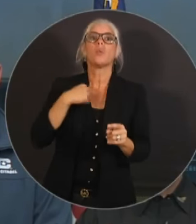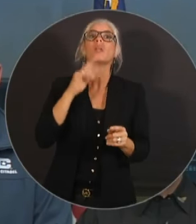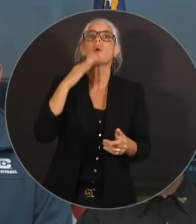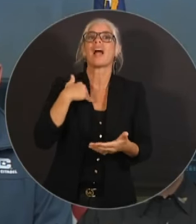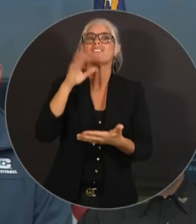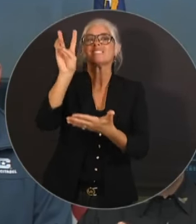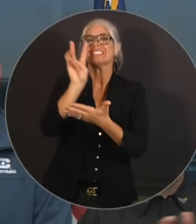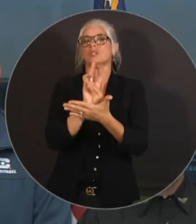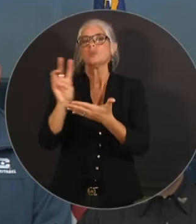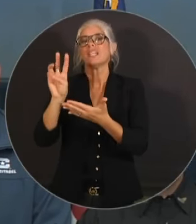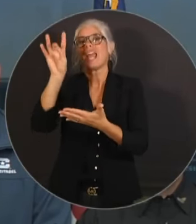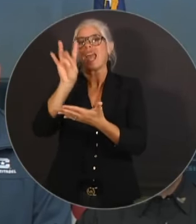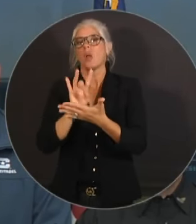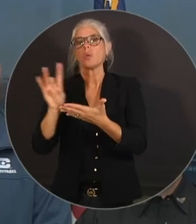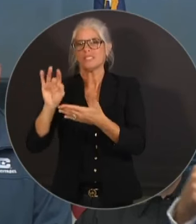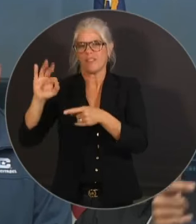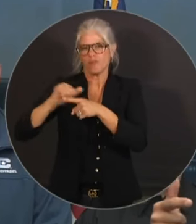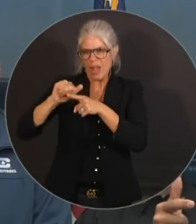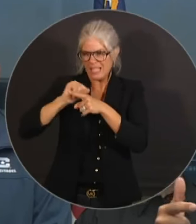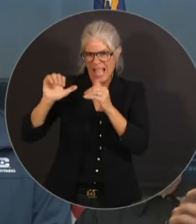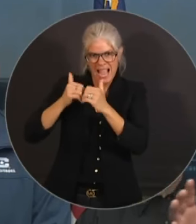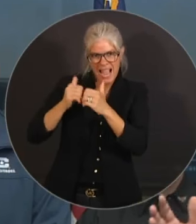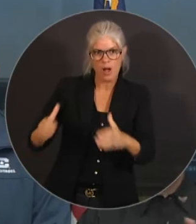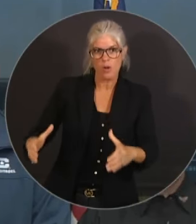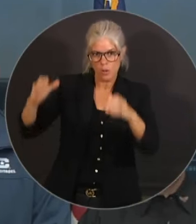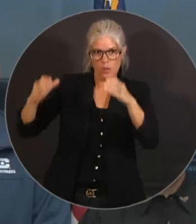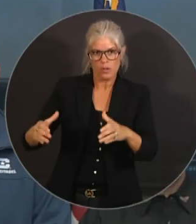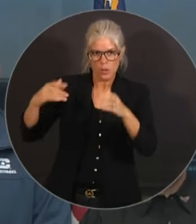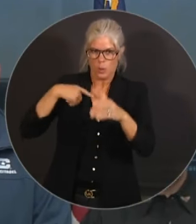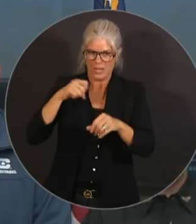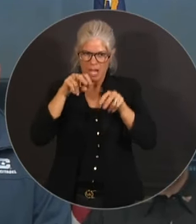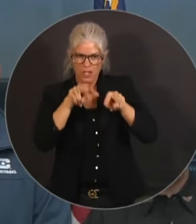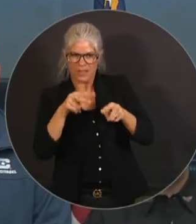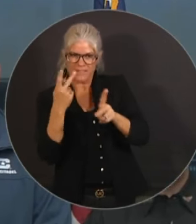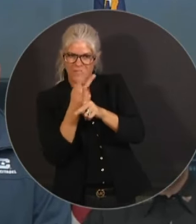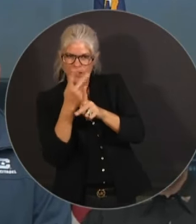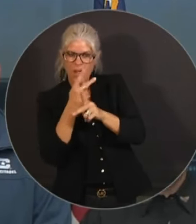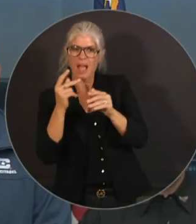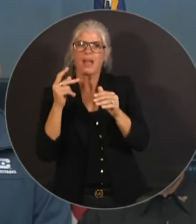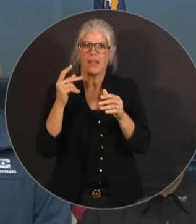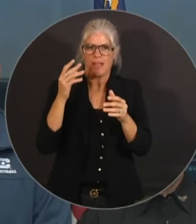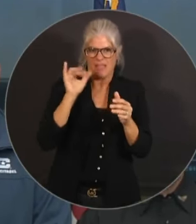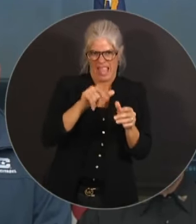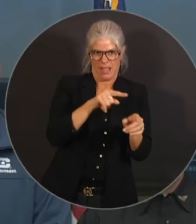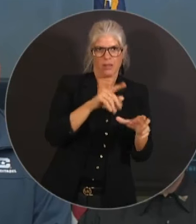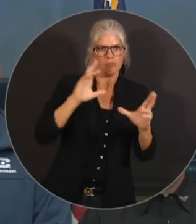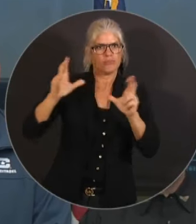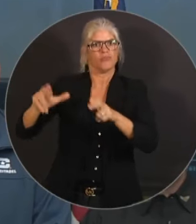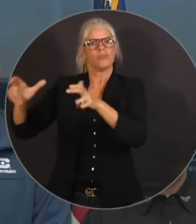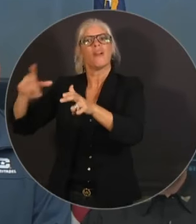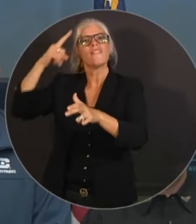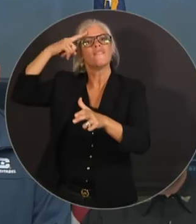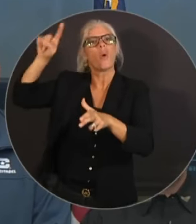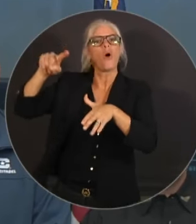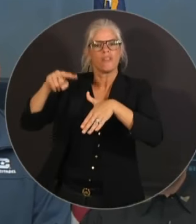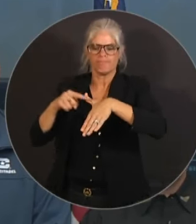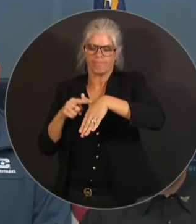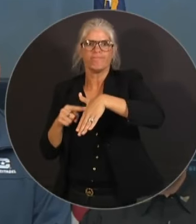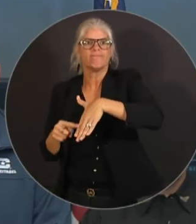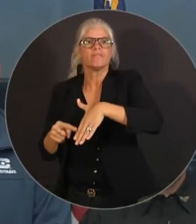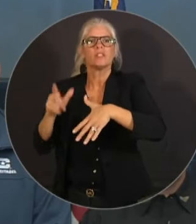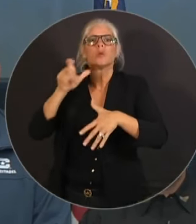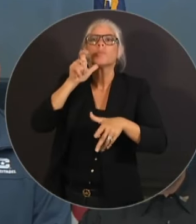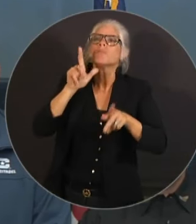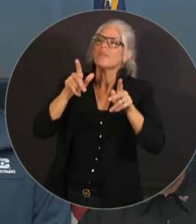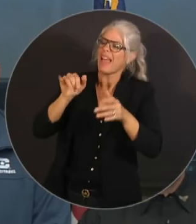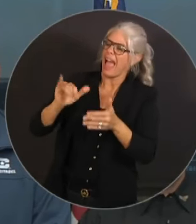weeks of practice on this, where we then can look and maybe incorporate this as part of a larger part of our hurricane prep and response efforts. I